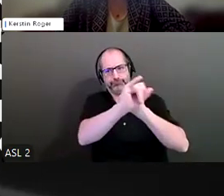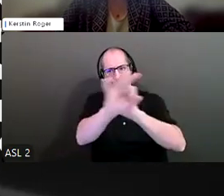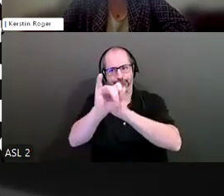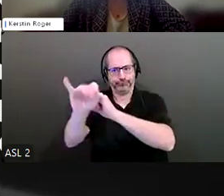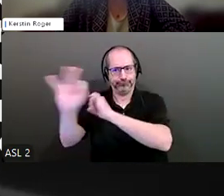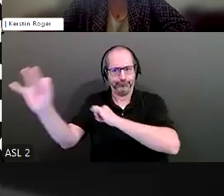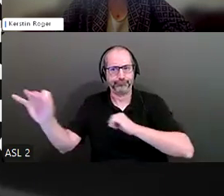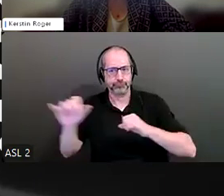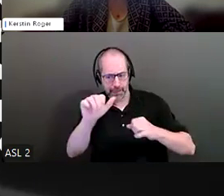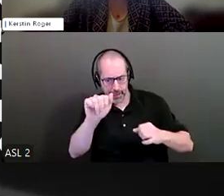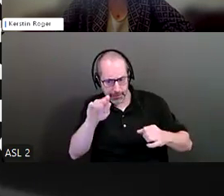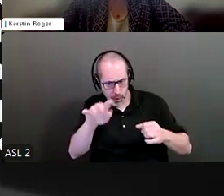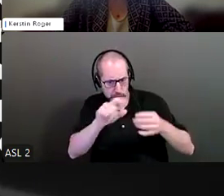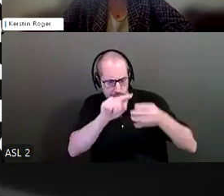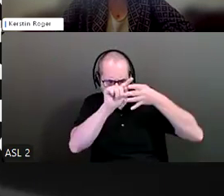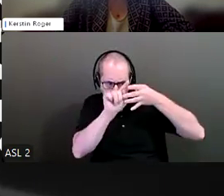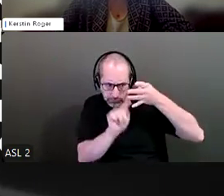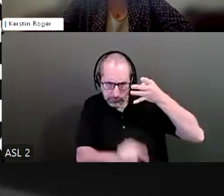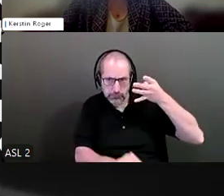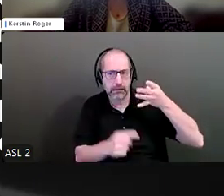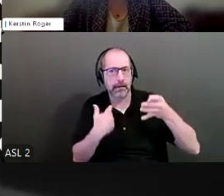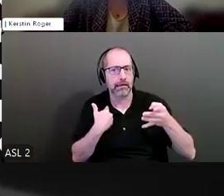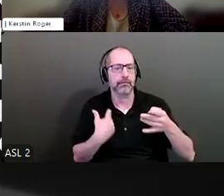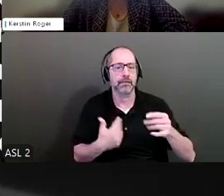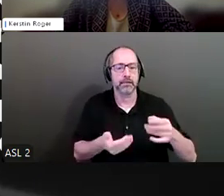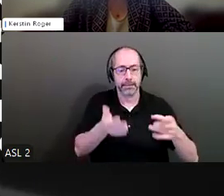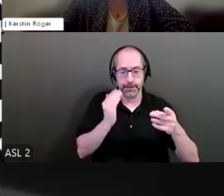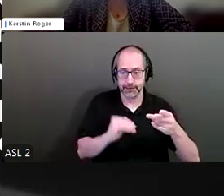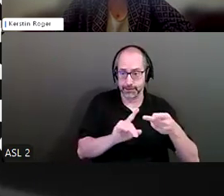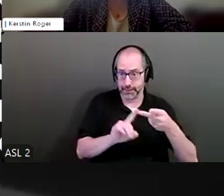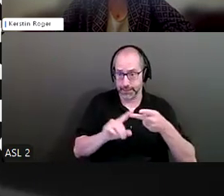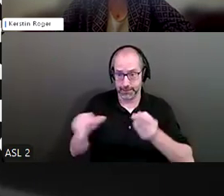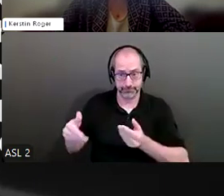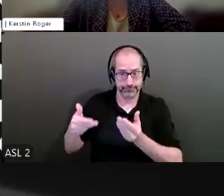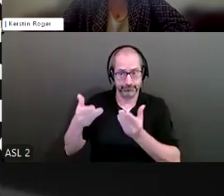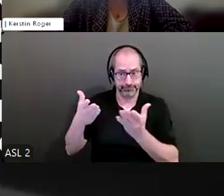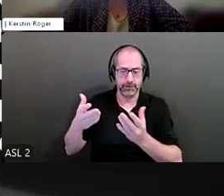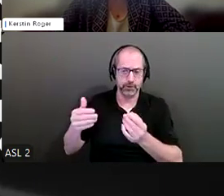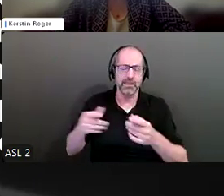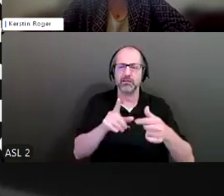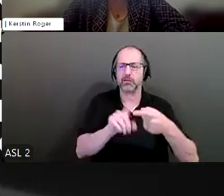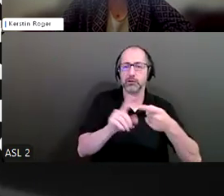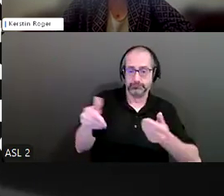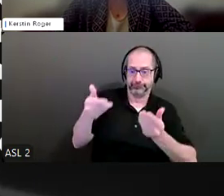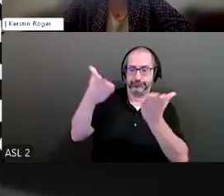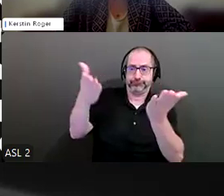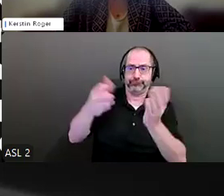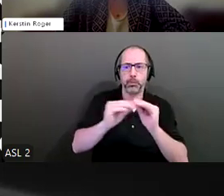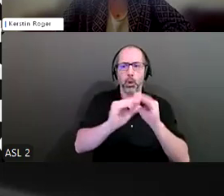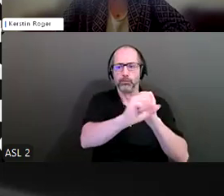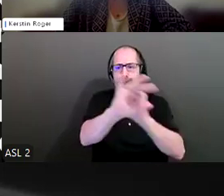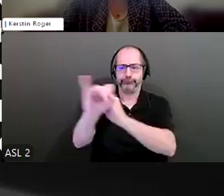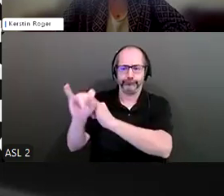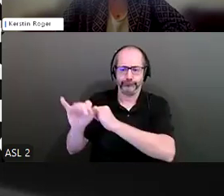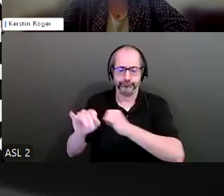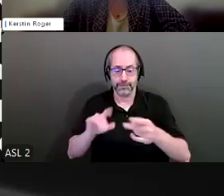aspects. Secondly, we're recommending that staff at agencies